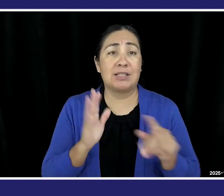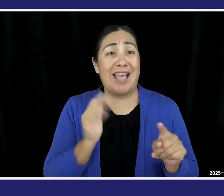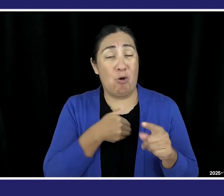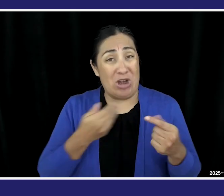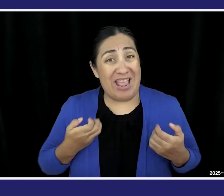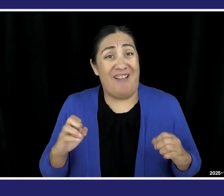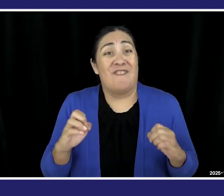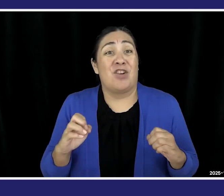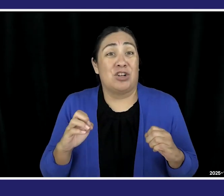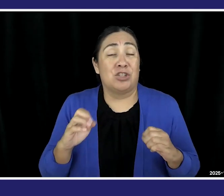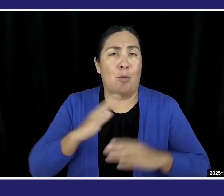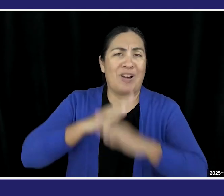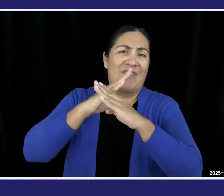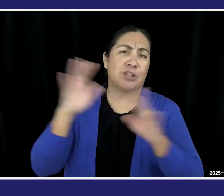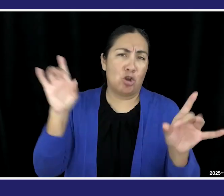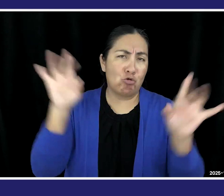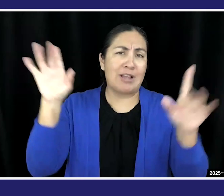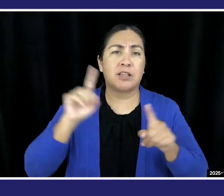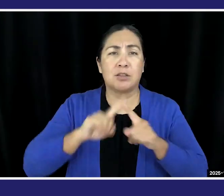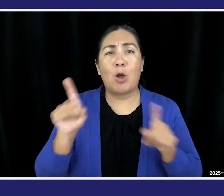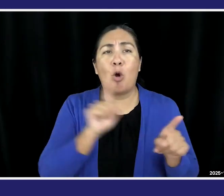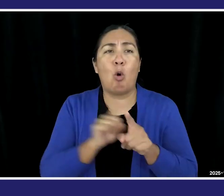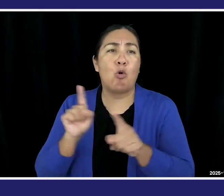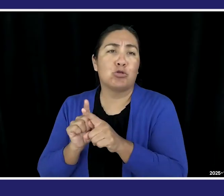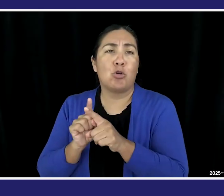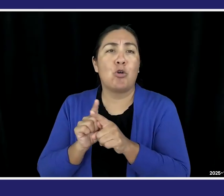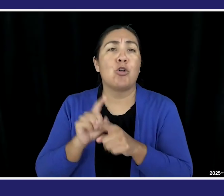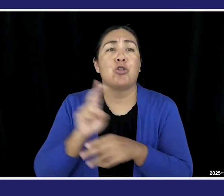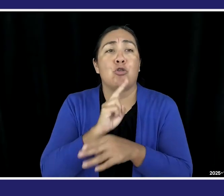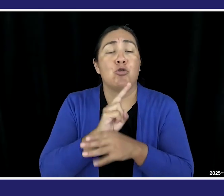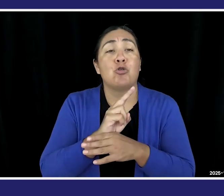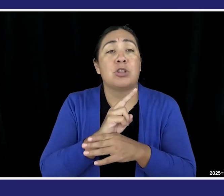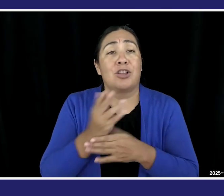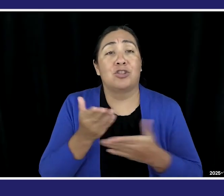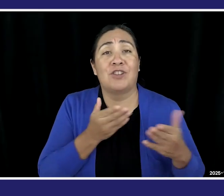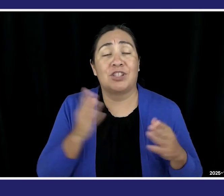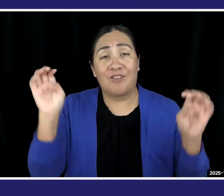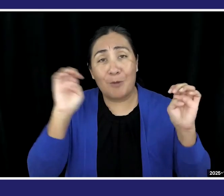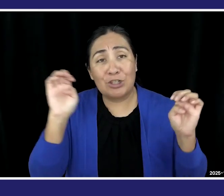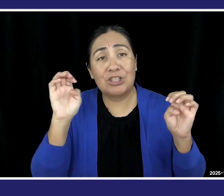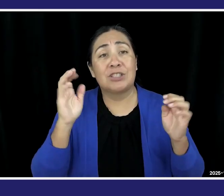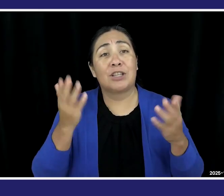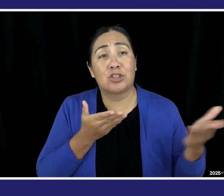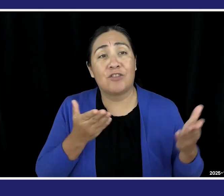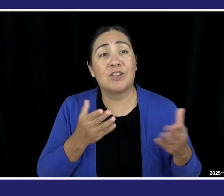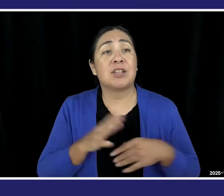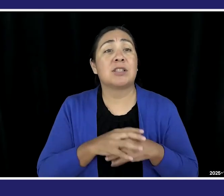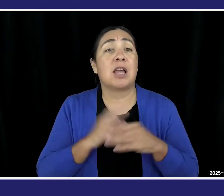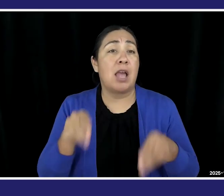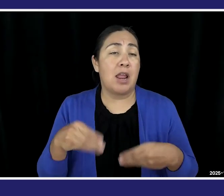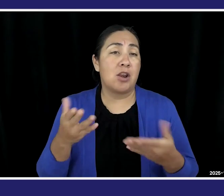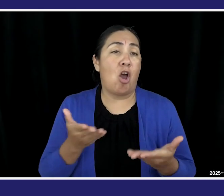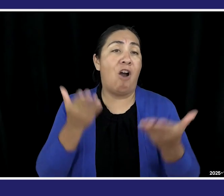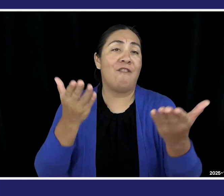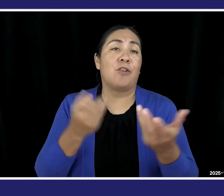services and making help accessible and in our whole community. And this program has been really helpful, as